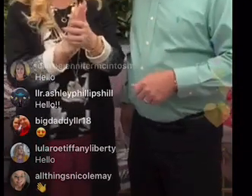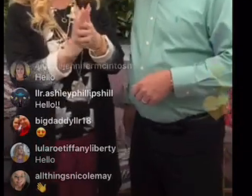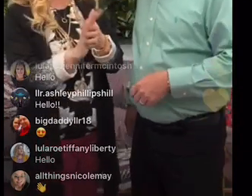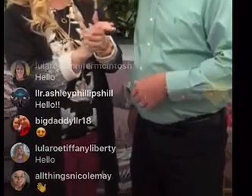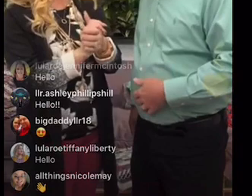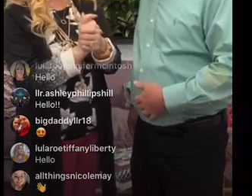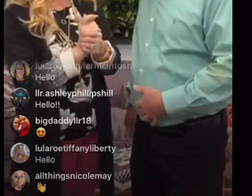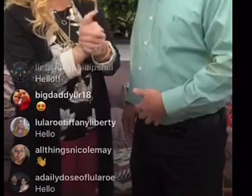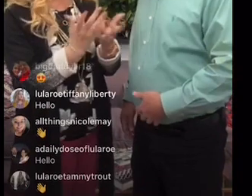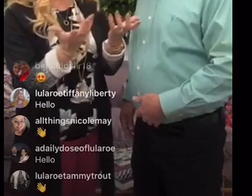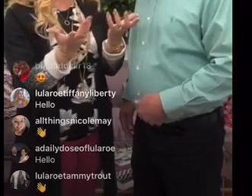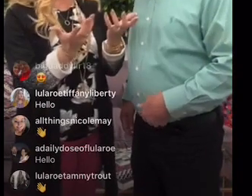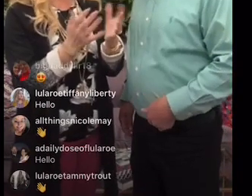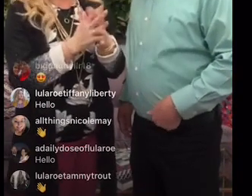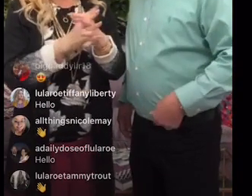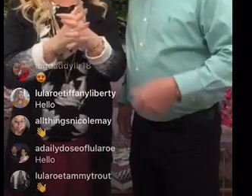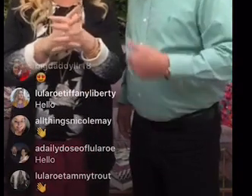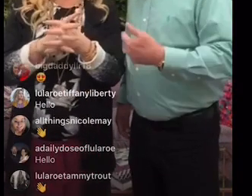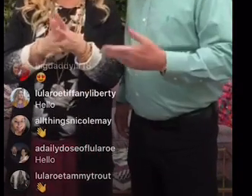Fabulous Friday.